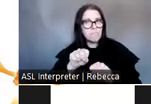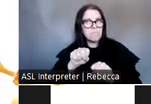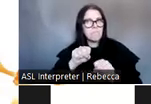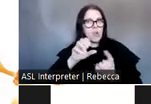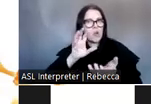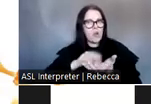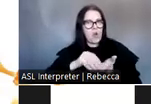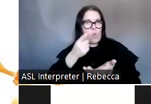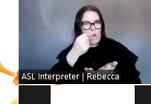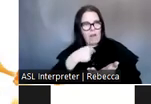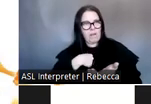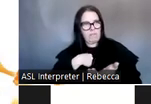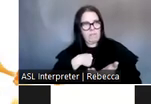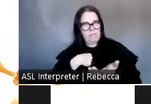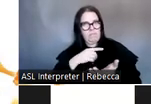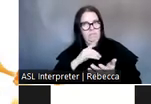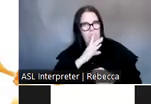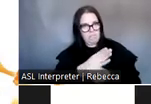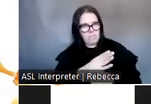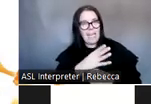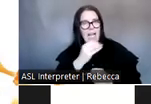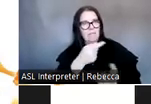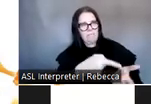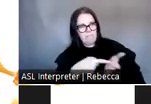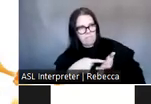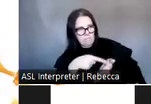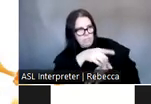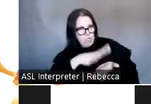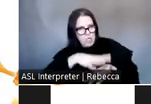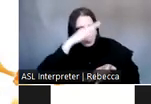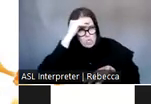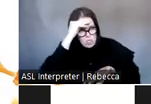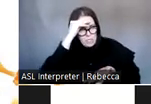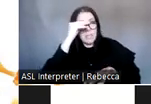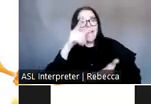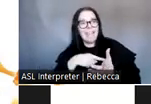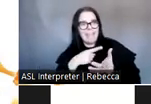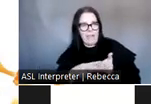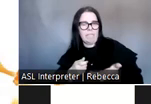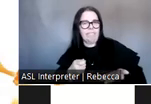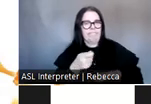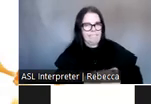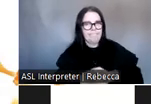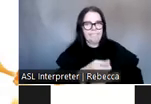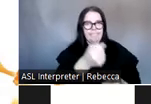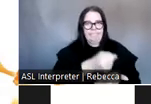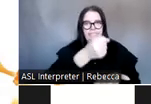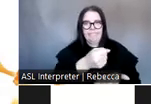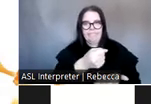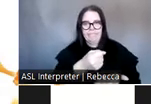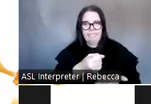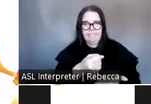going to learn, and they can demonstrate their learning in order to be awarded the micro-credential.